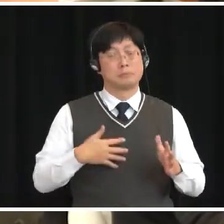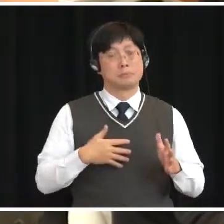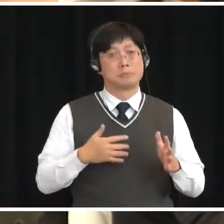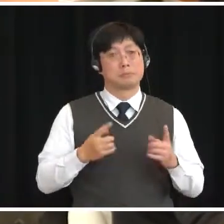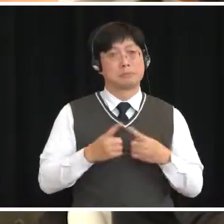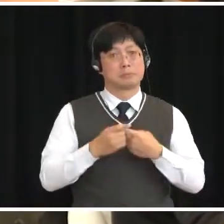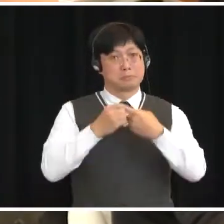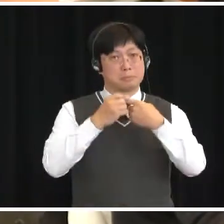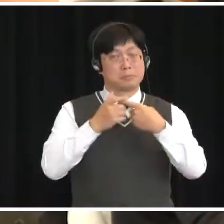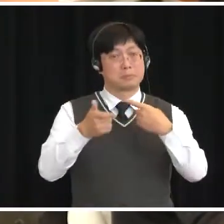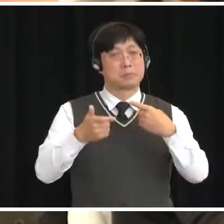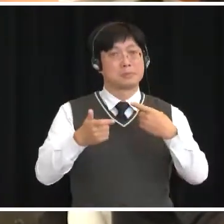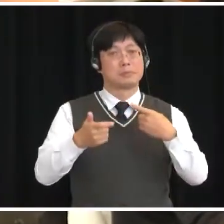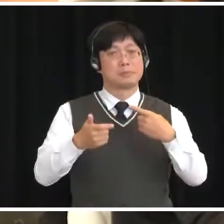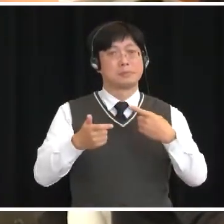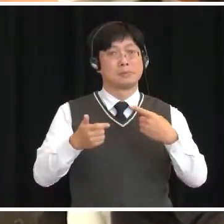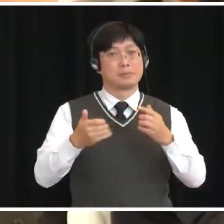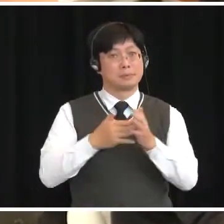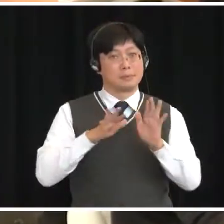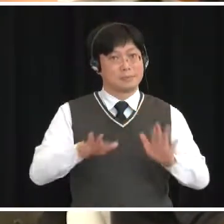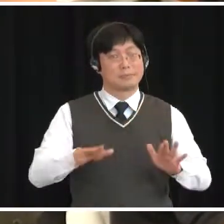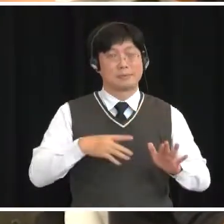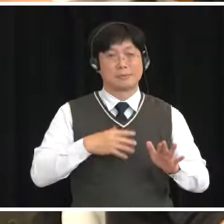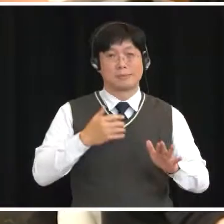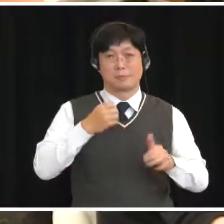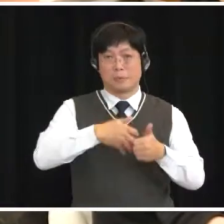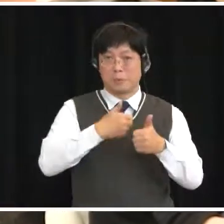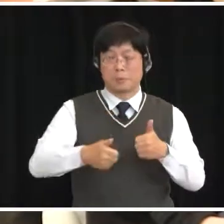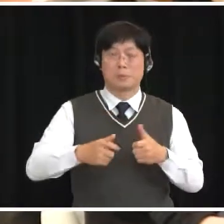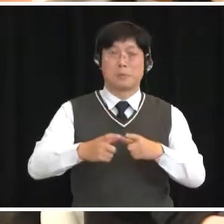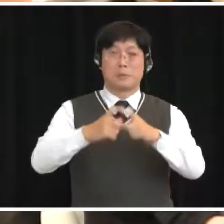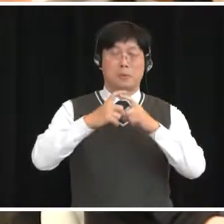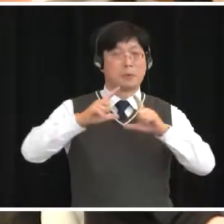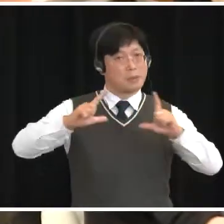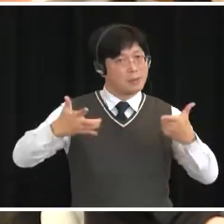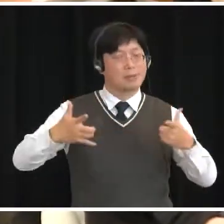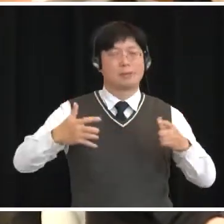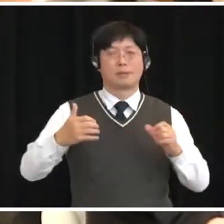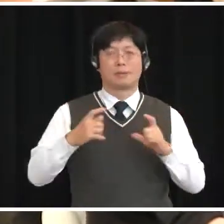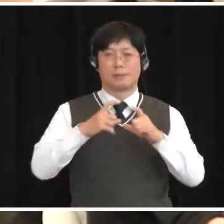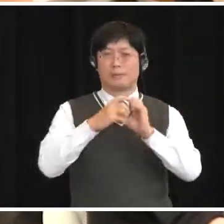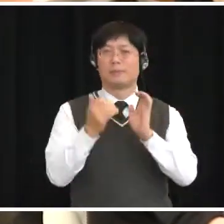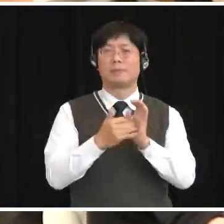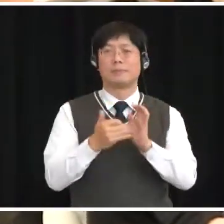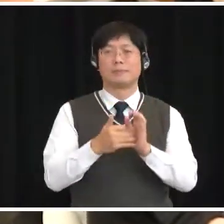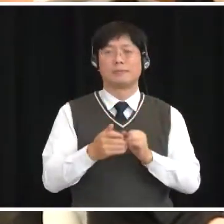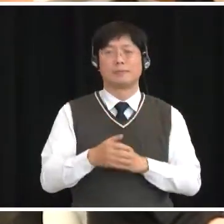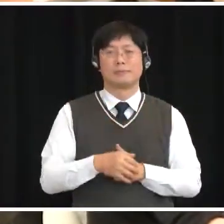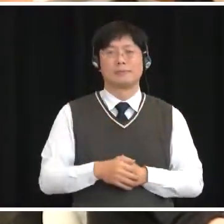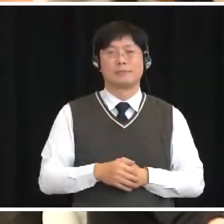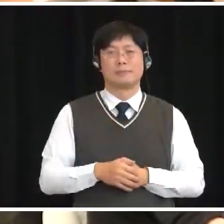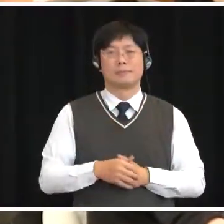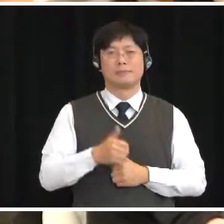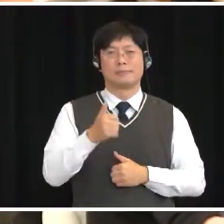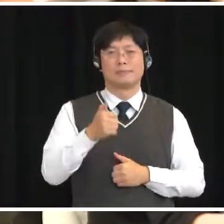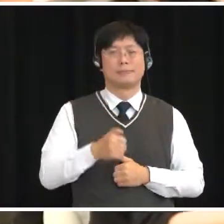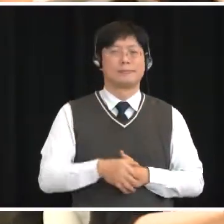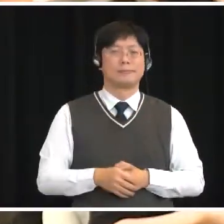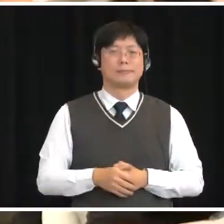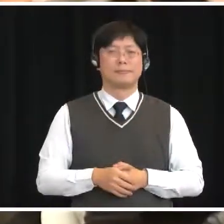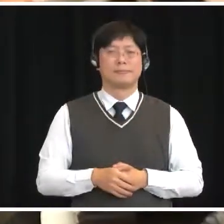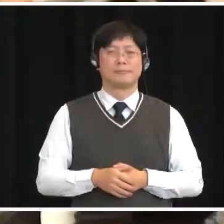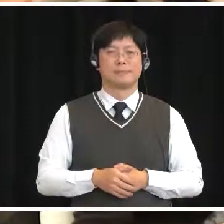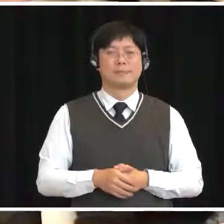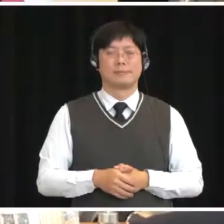representative from the Department of Protective Services. I think we have answered most of the questions. Thank you,